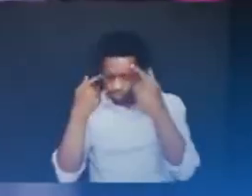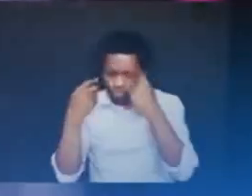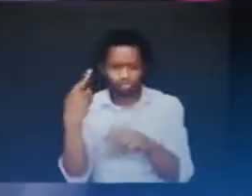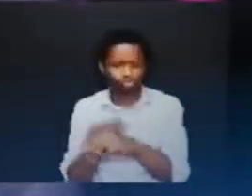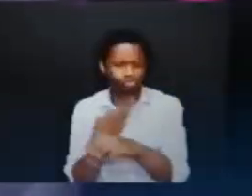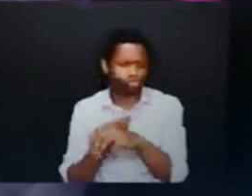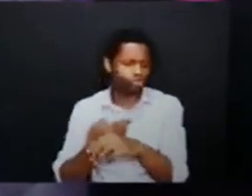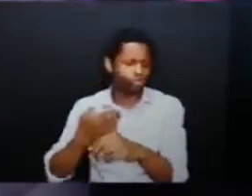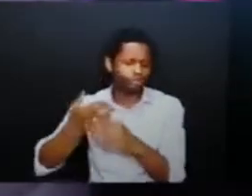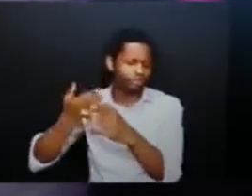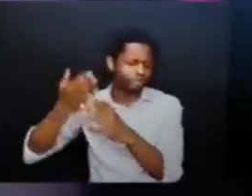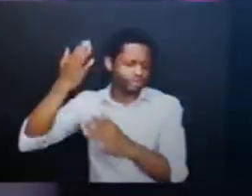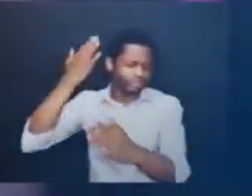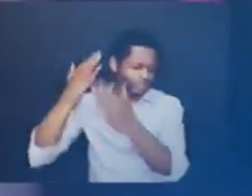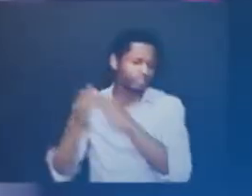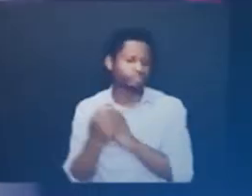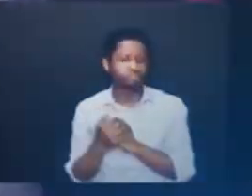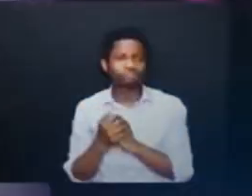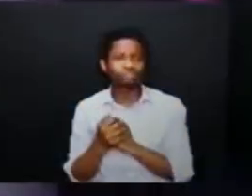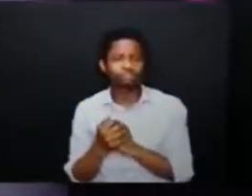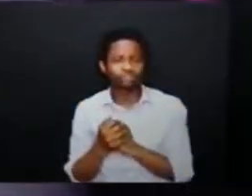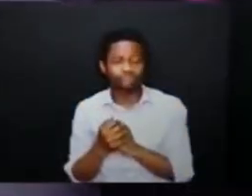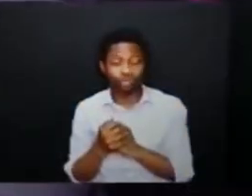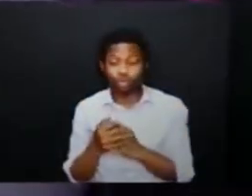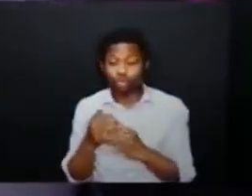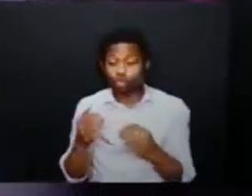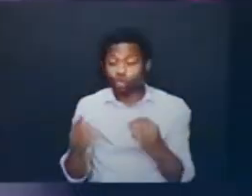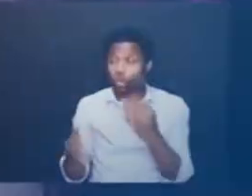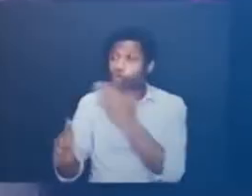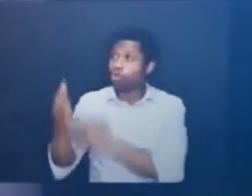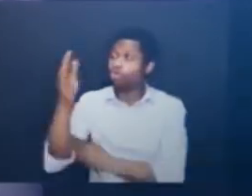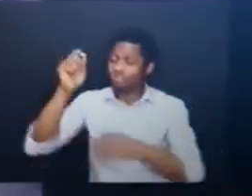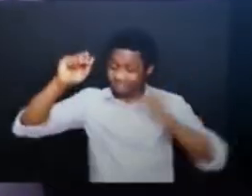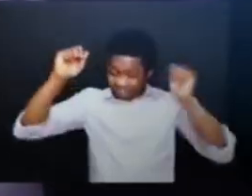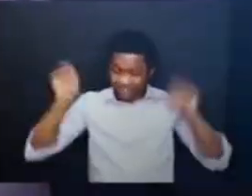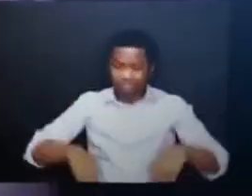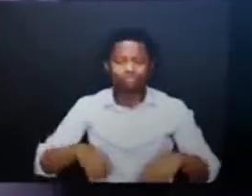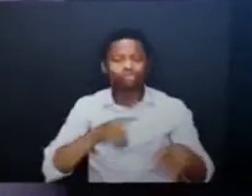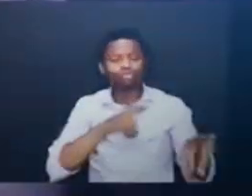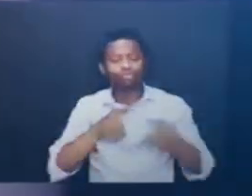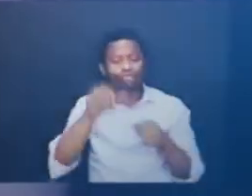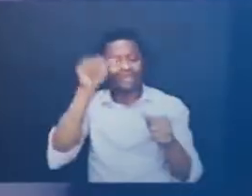ages. And his ability to perform what he has